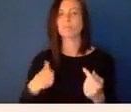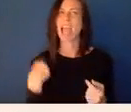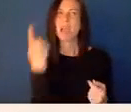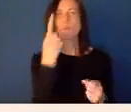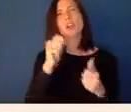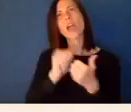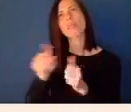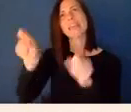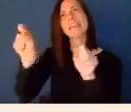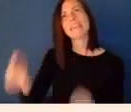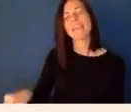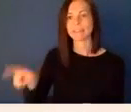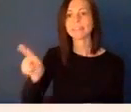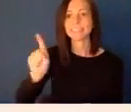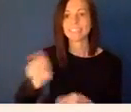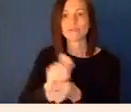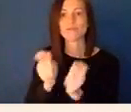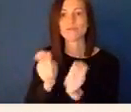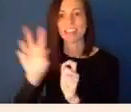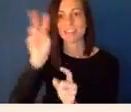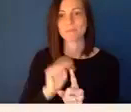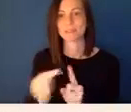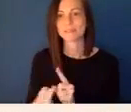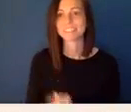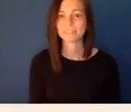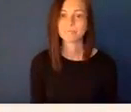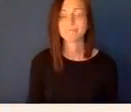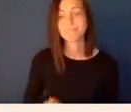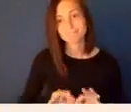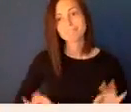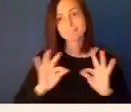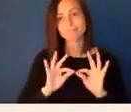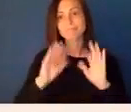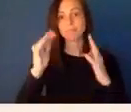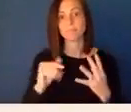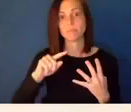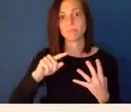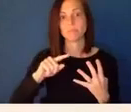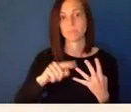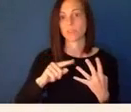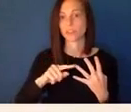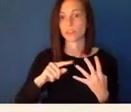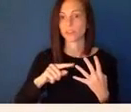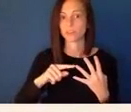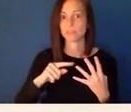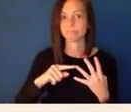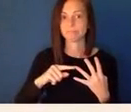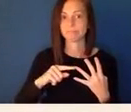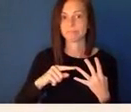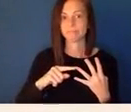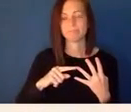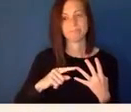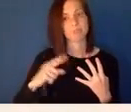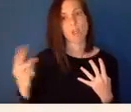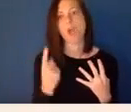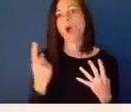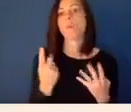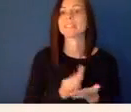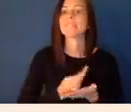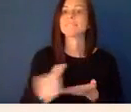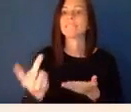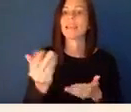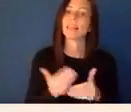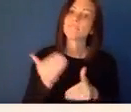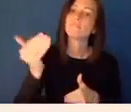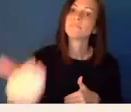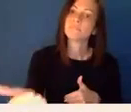can. Really important. The third thing is that you always want to fail forward. So I've made so